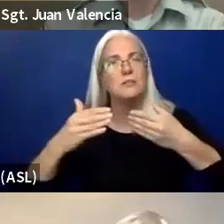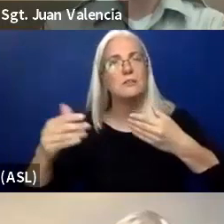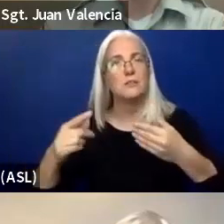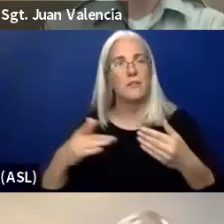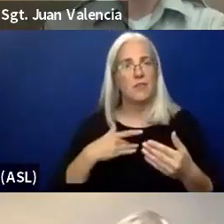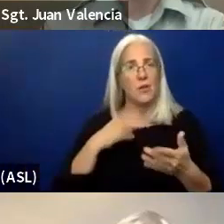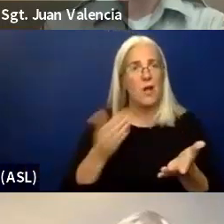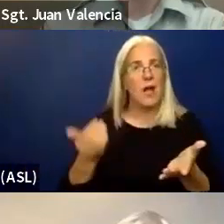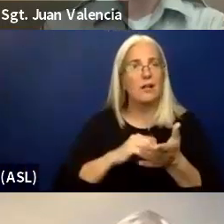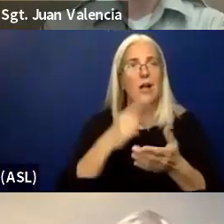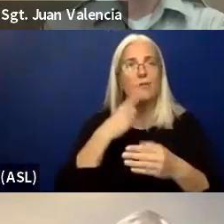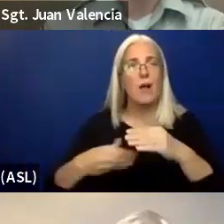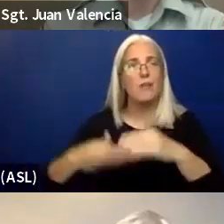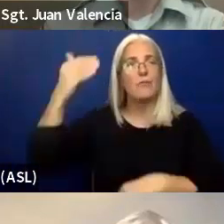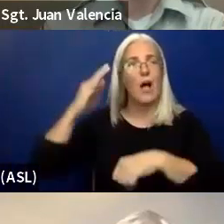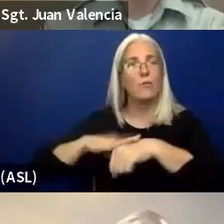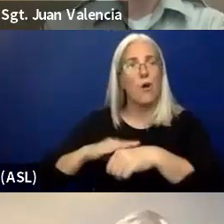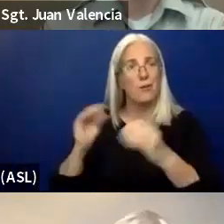think?